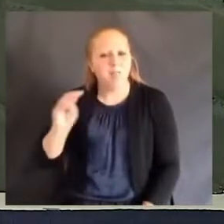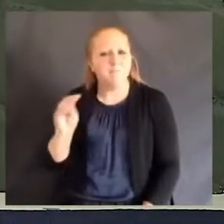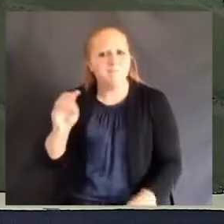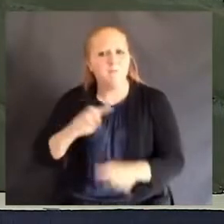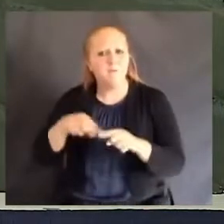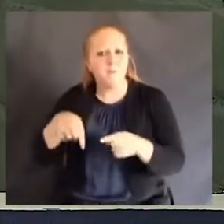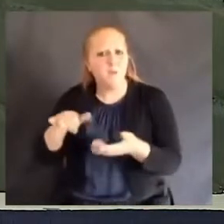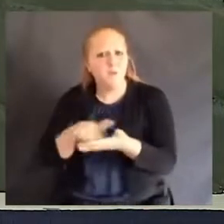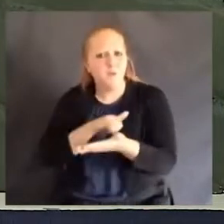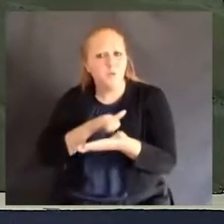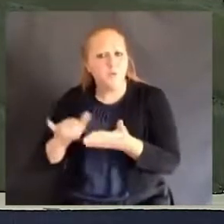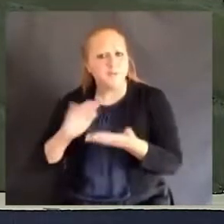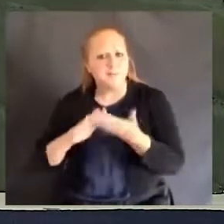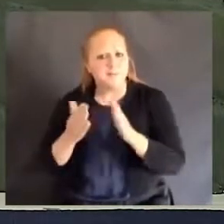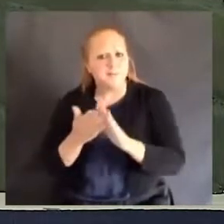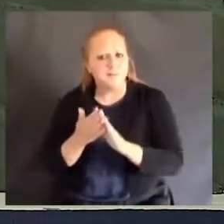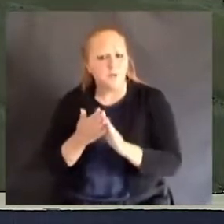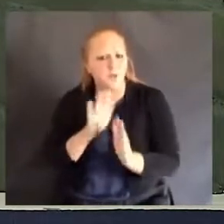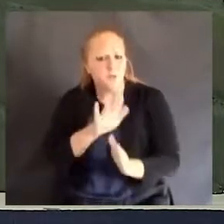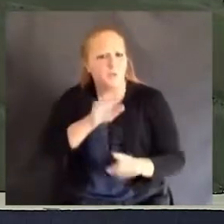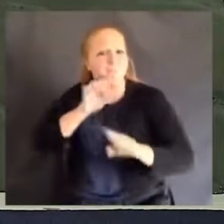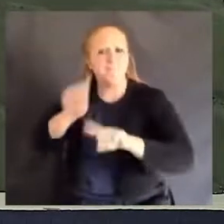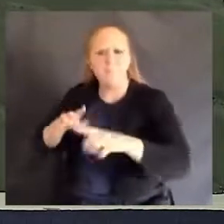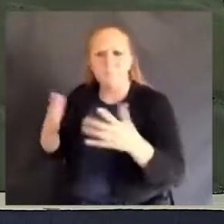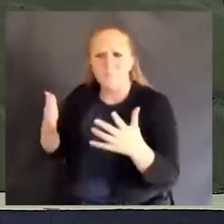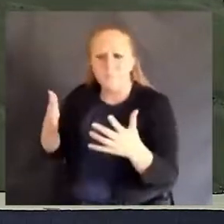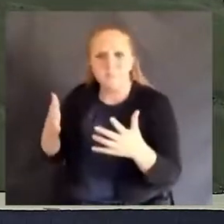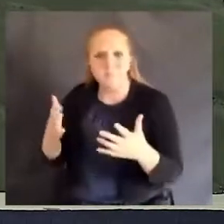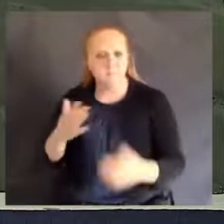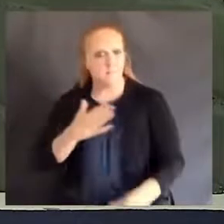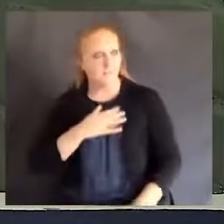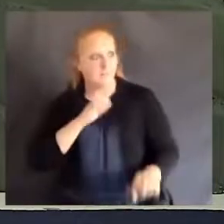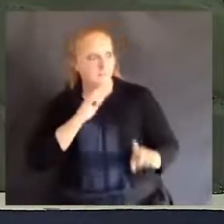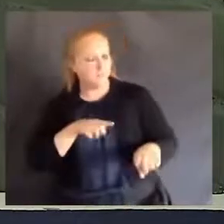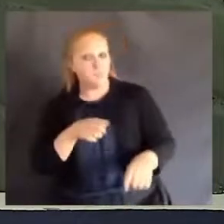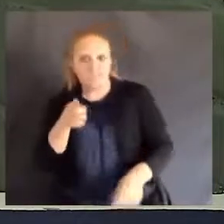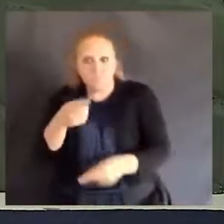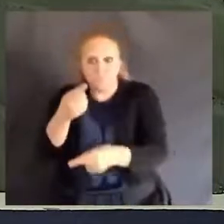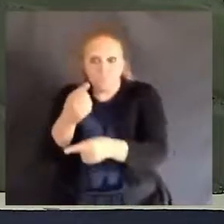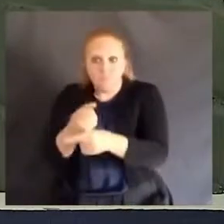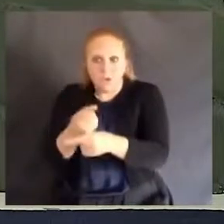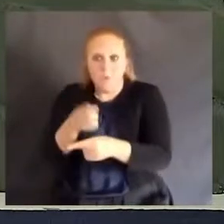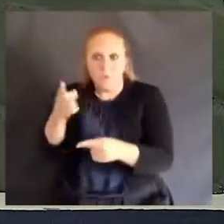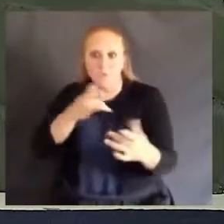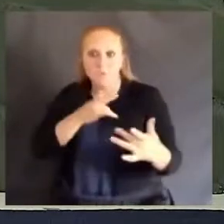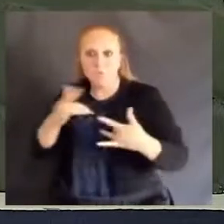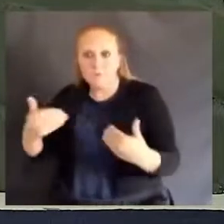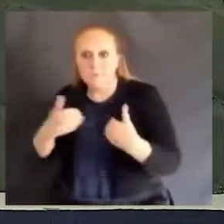to him? Yeah, Marcia, I say you're right. The teachers? I say you're right. You're concerned. I'm just as concerned.